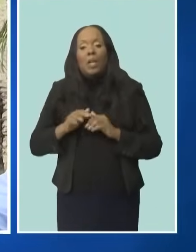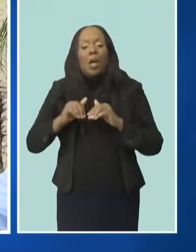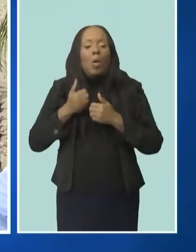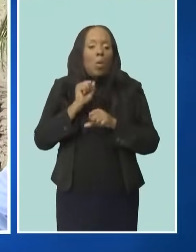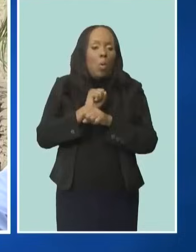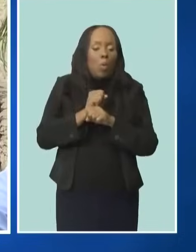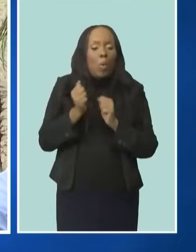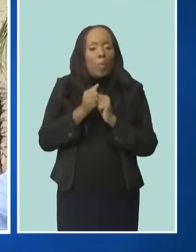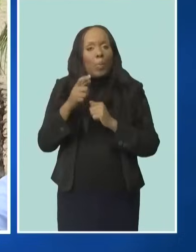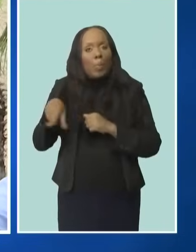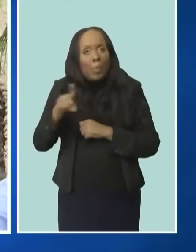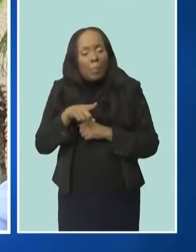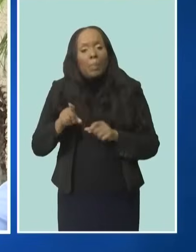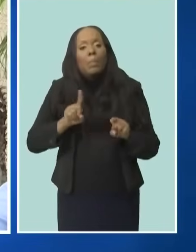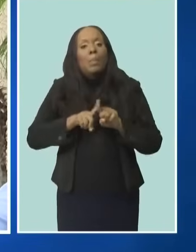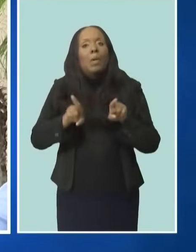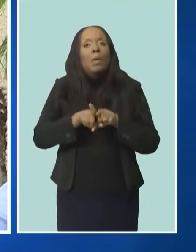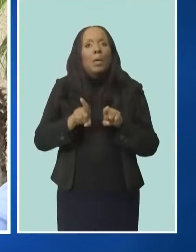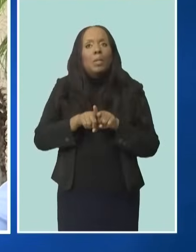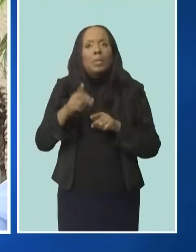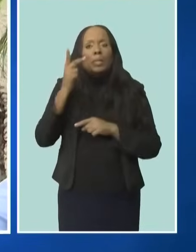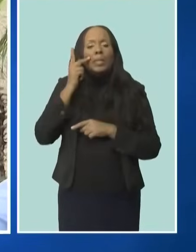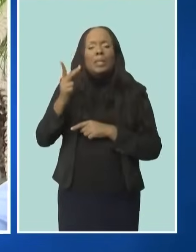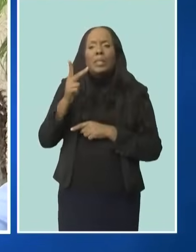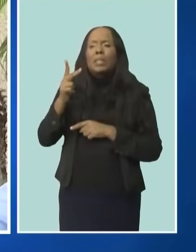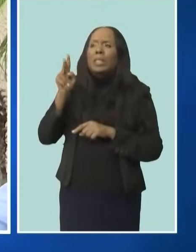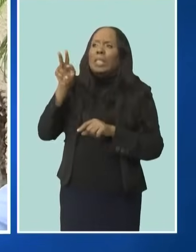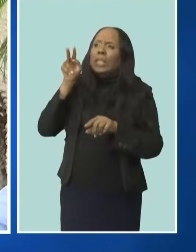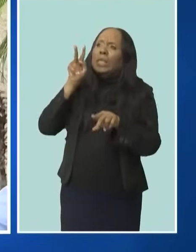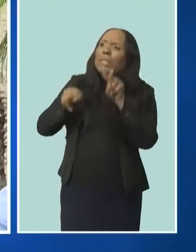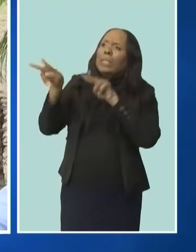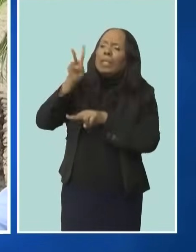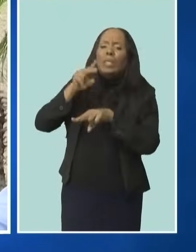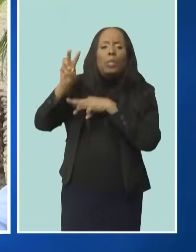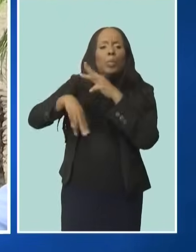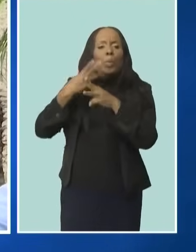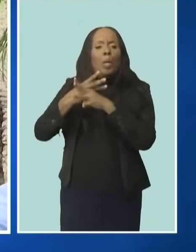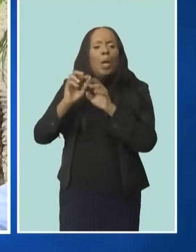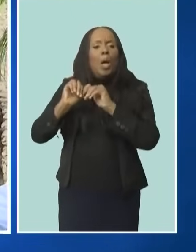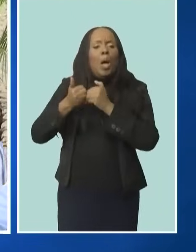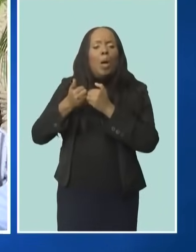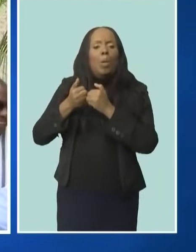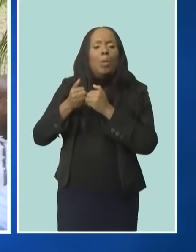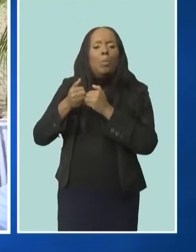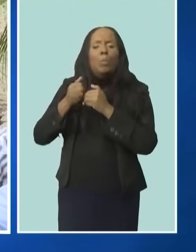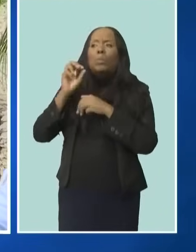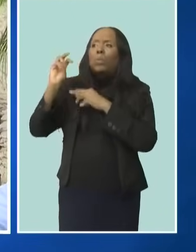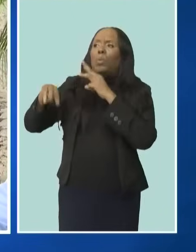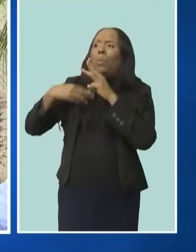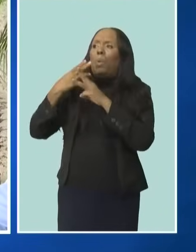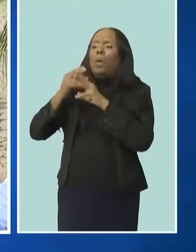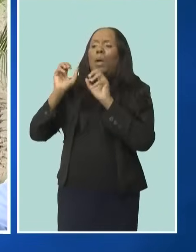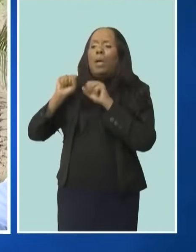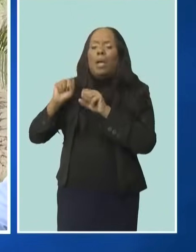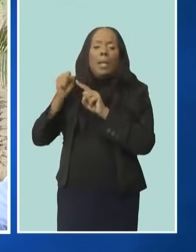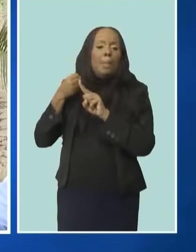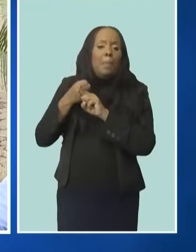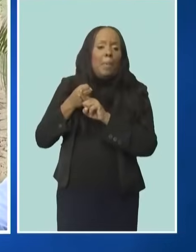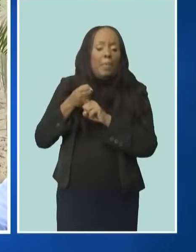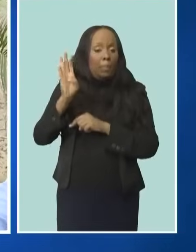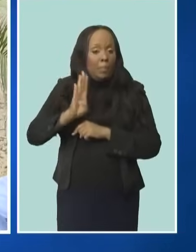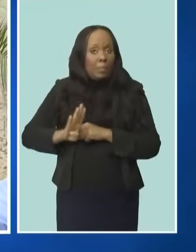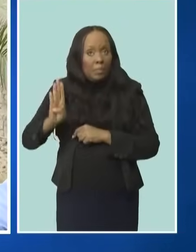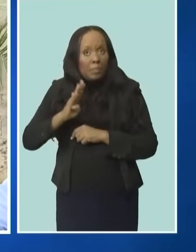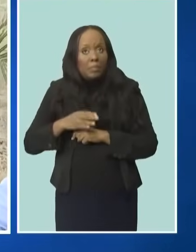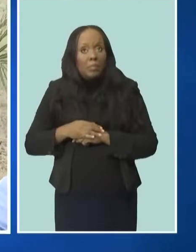but equally helping them to understand where the world is going and how they can reposition themselves at the household level, the community level, because the global reality